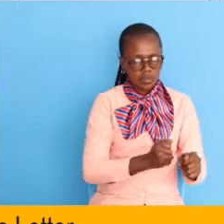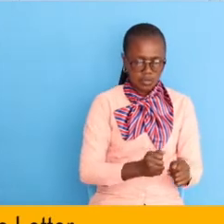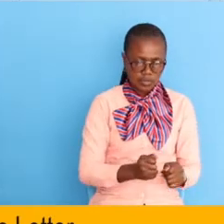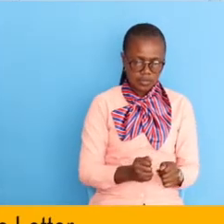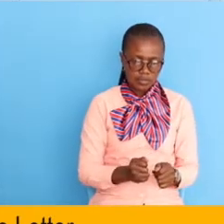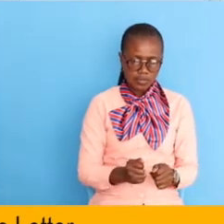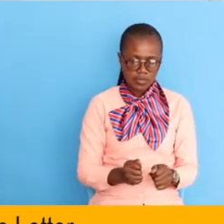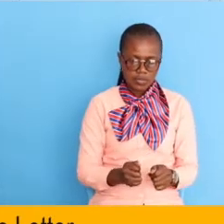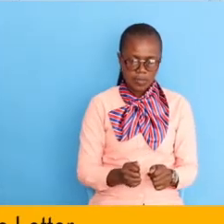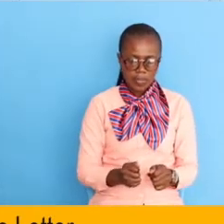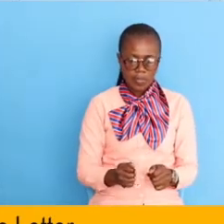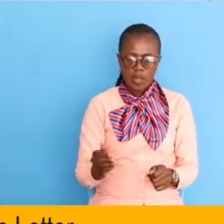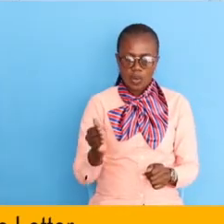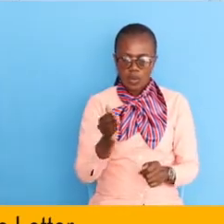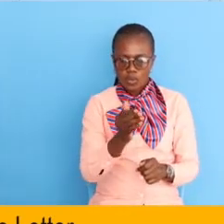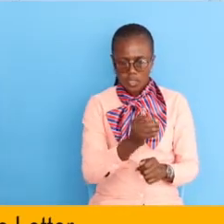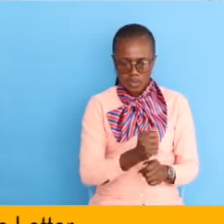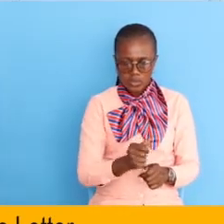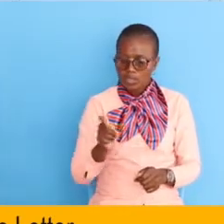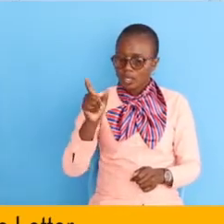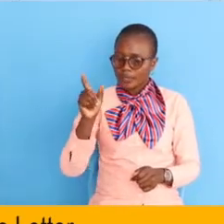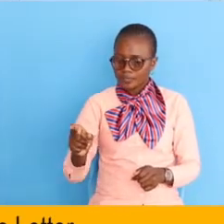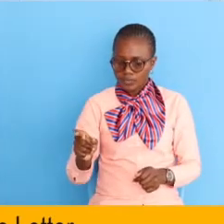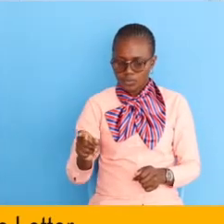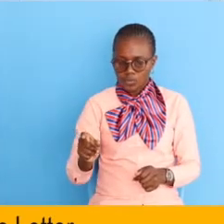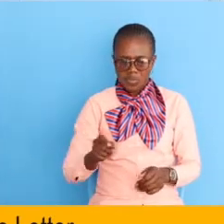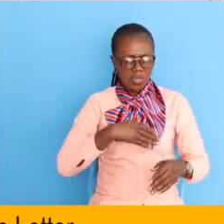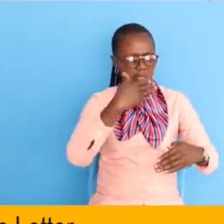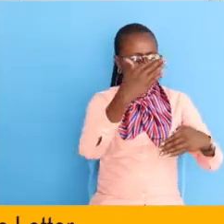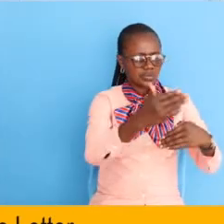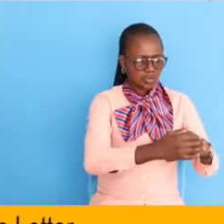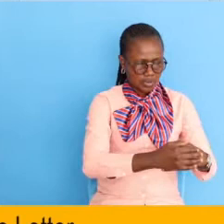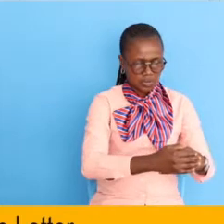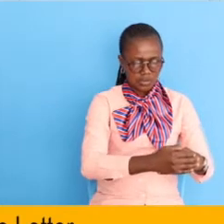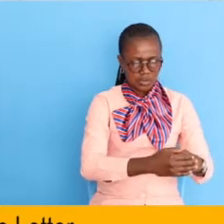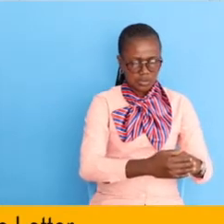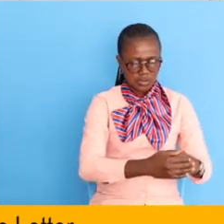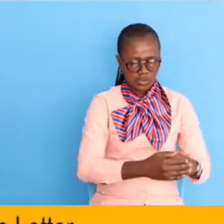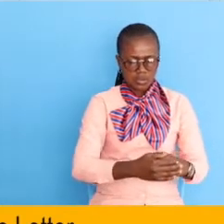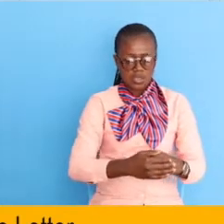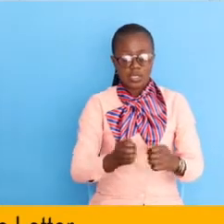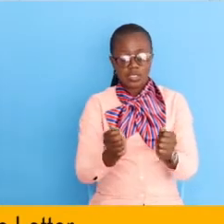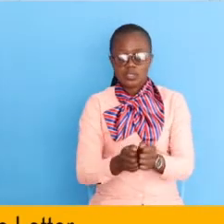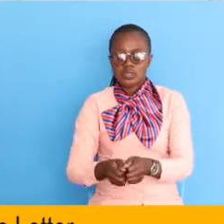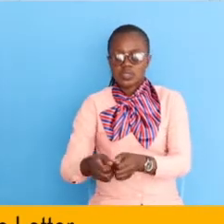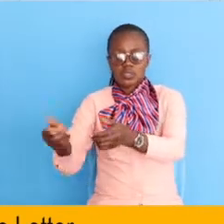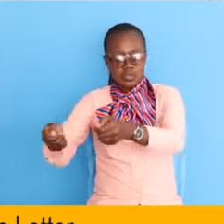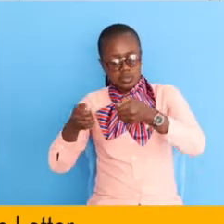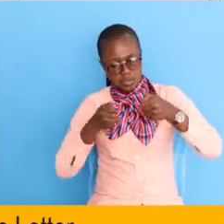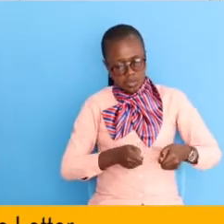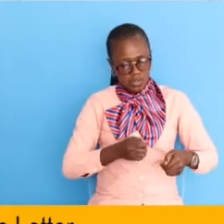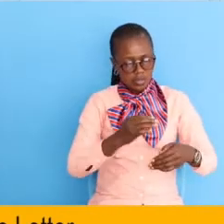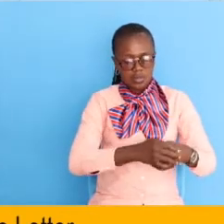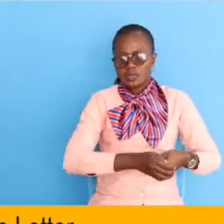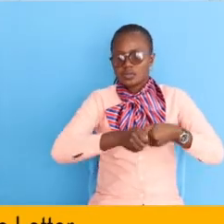you want the person to take back what he delivered or what she delivered, and instead